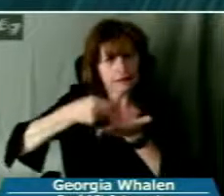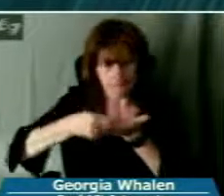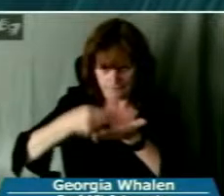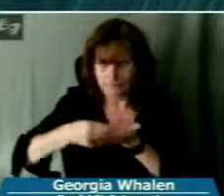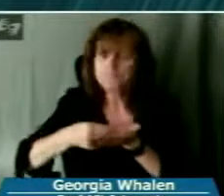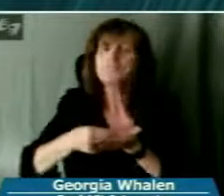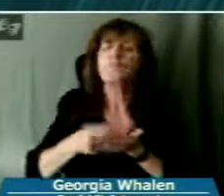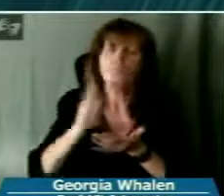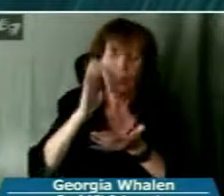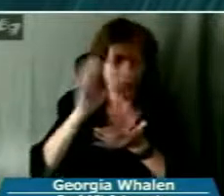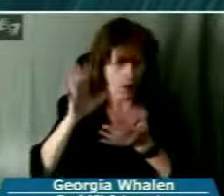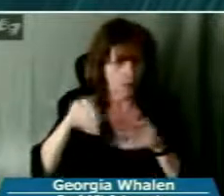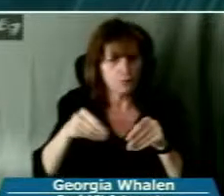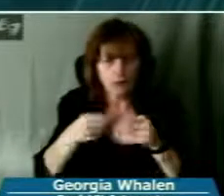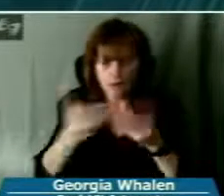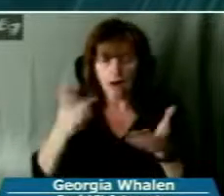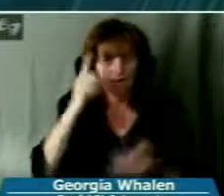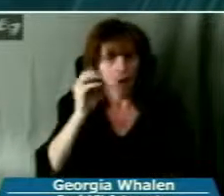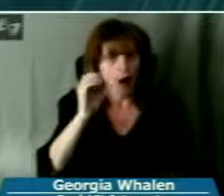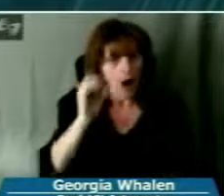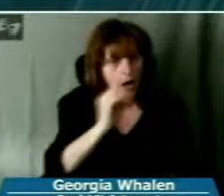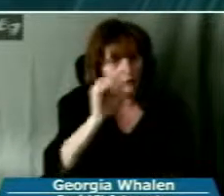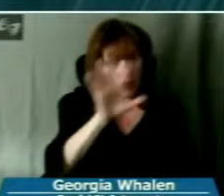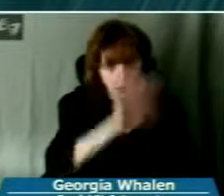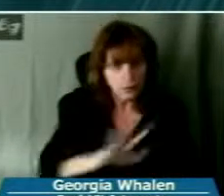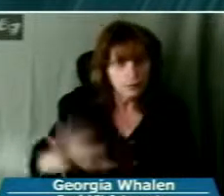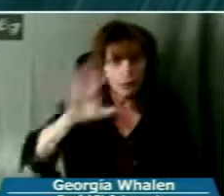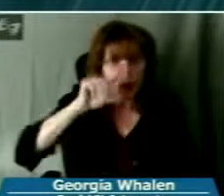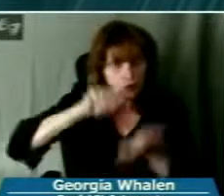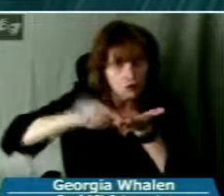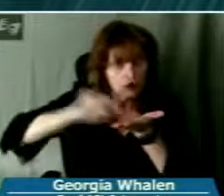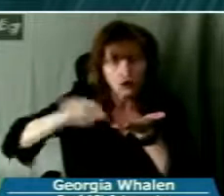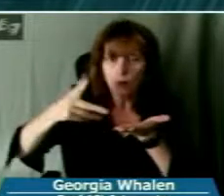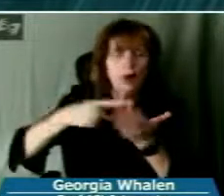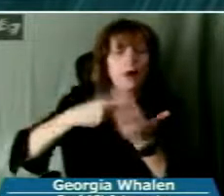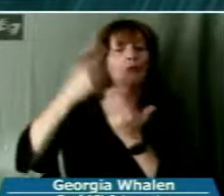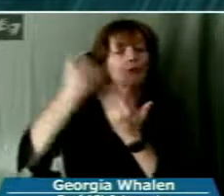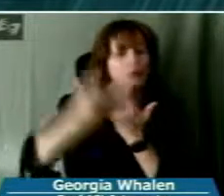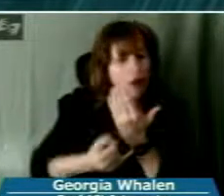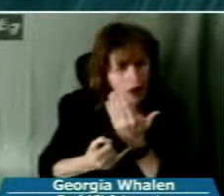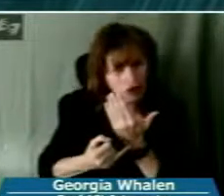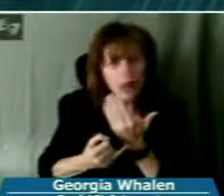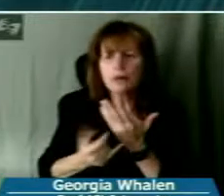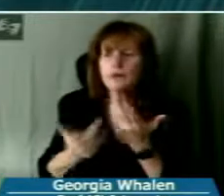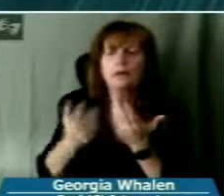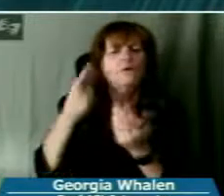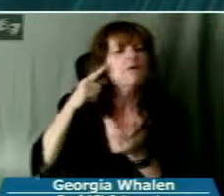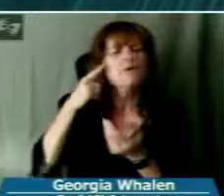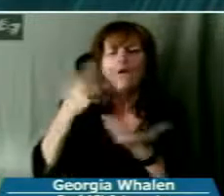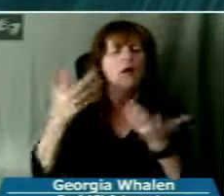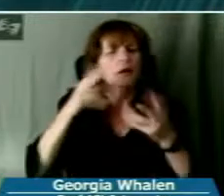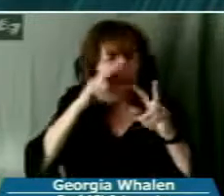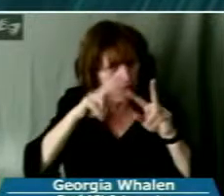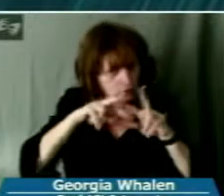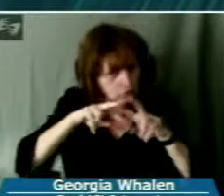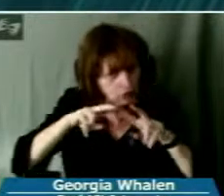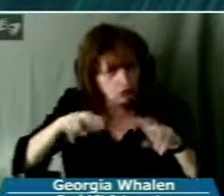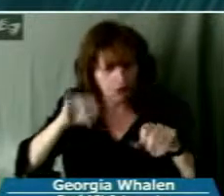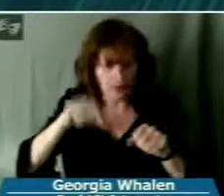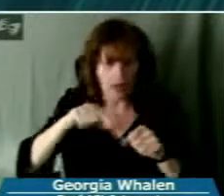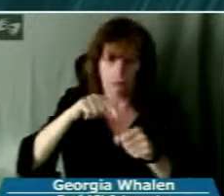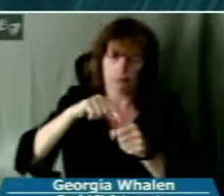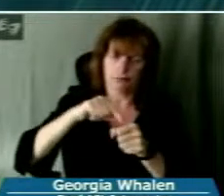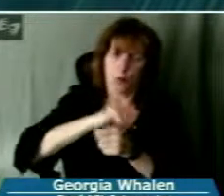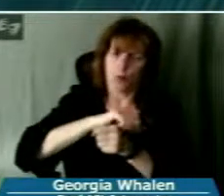a Ontario-based research projects looking into various aspects of COVID-19. The first phase of